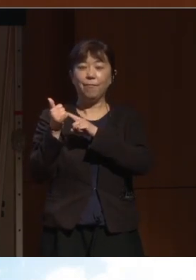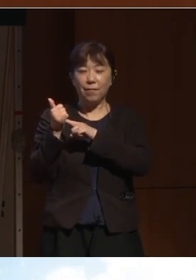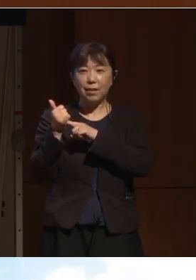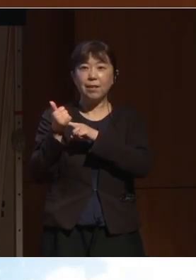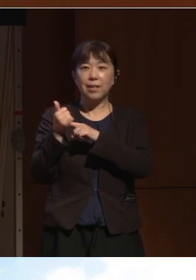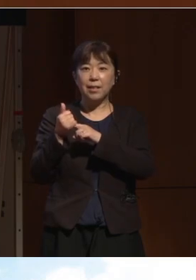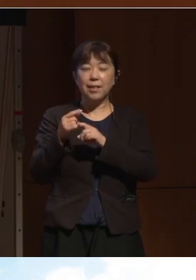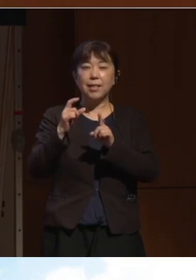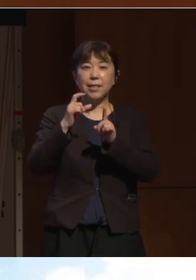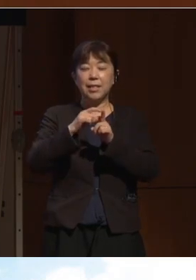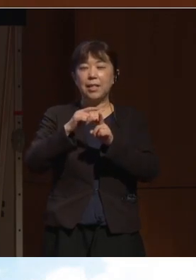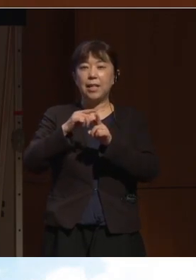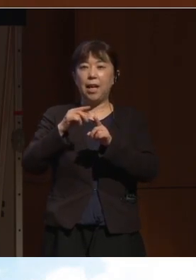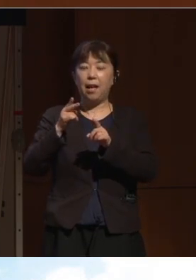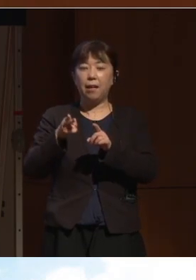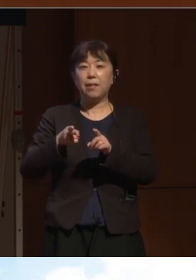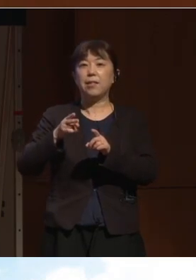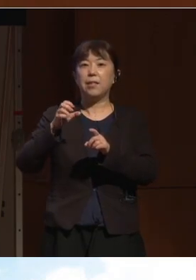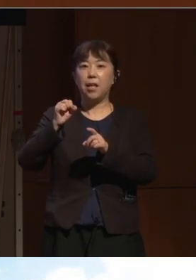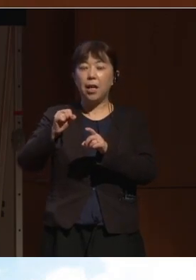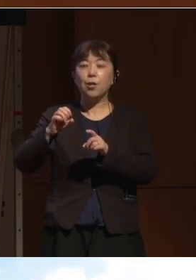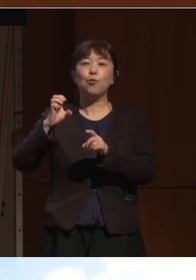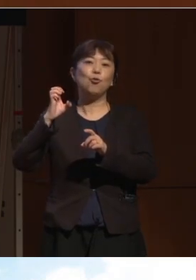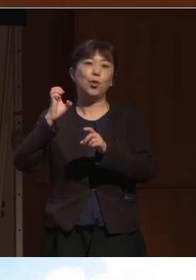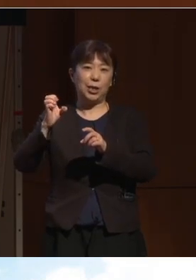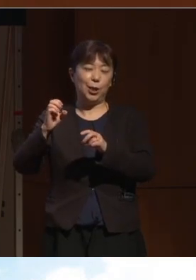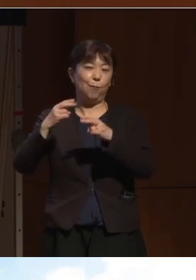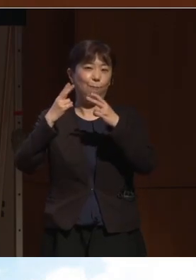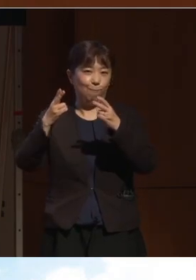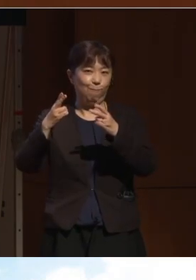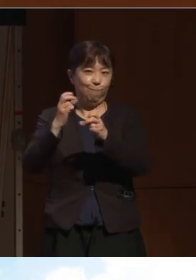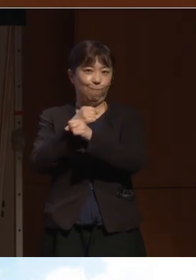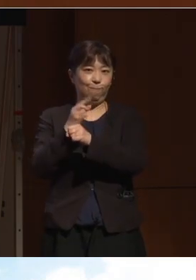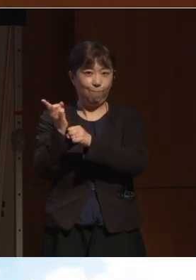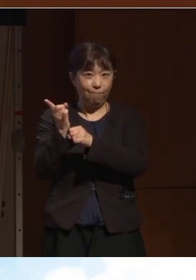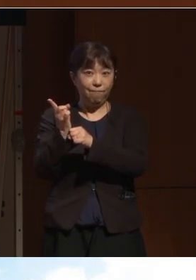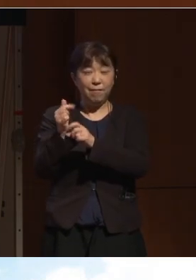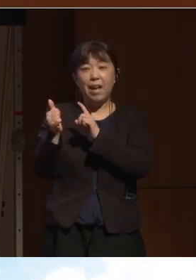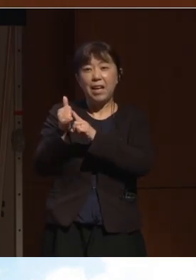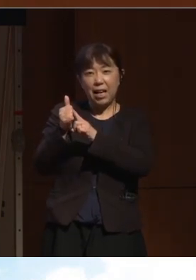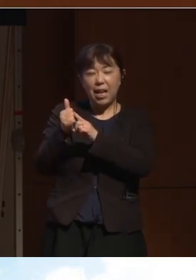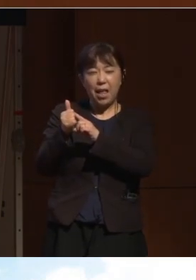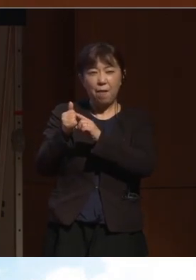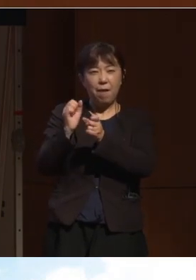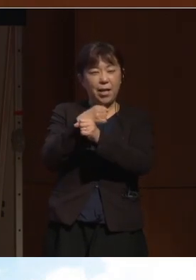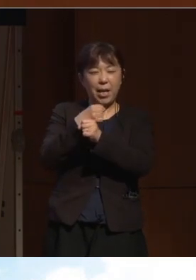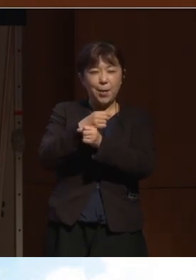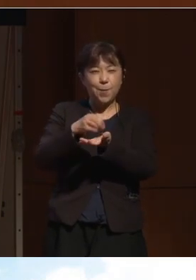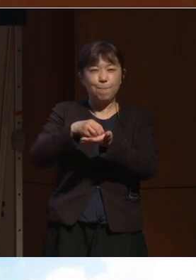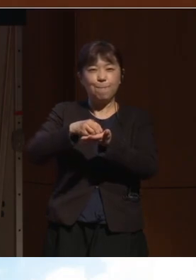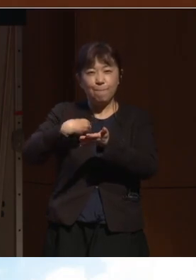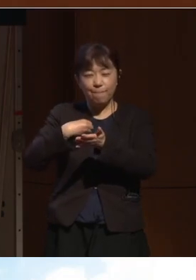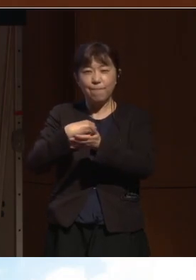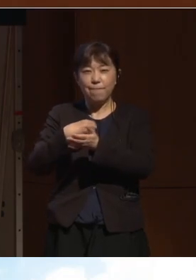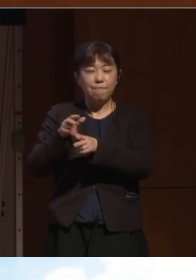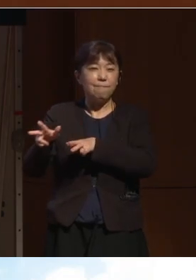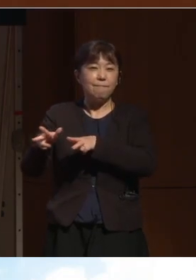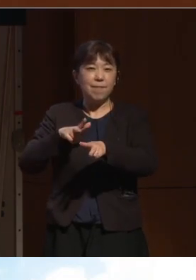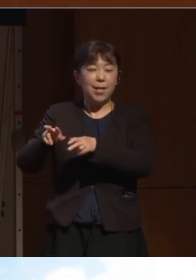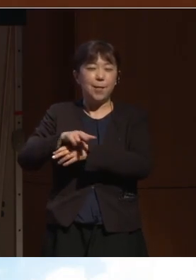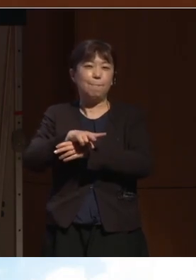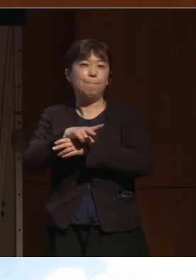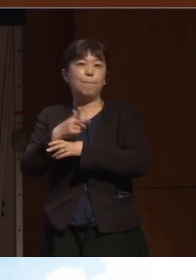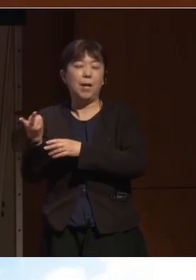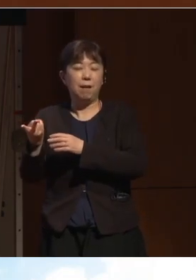greater things now for those who follow UK politics. But that was helpful for them to be able to share insight into the challenges that both of our